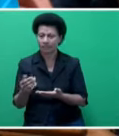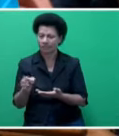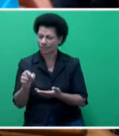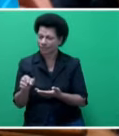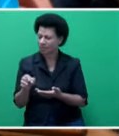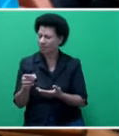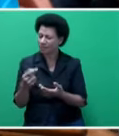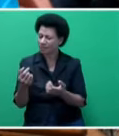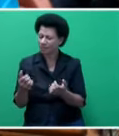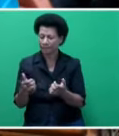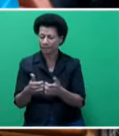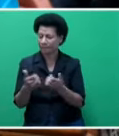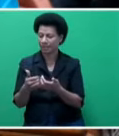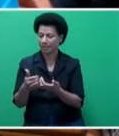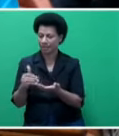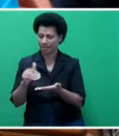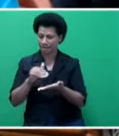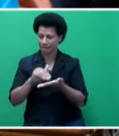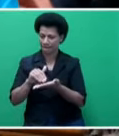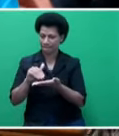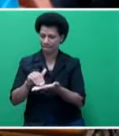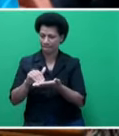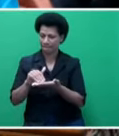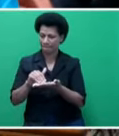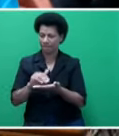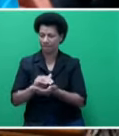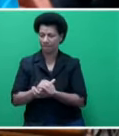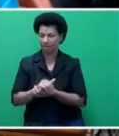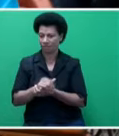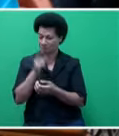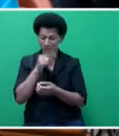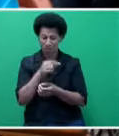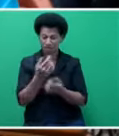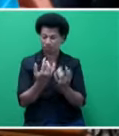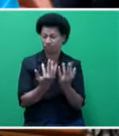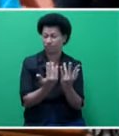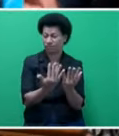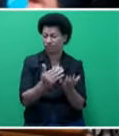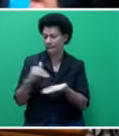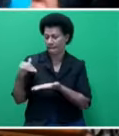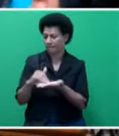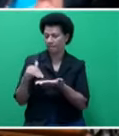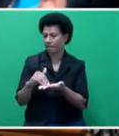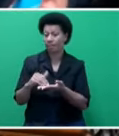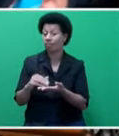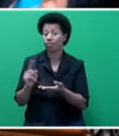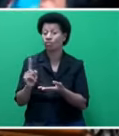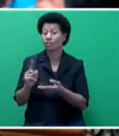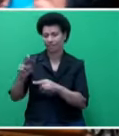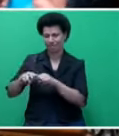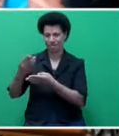A lot of the help that people have got for themselves, Mr. Speaker, is from FNPF. And this